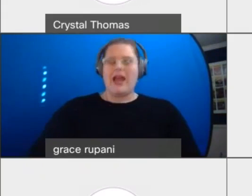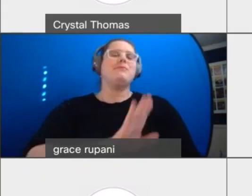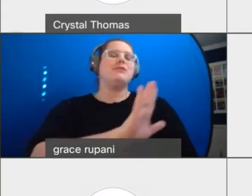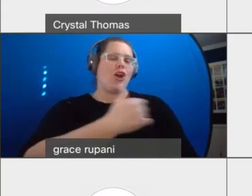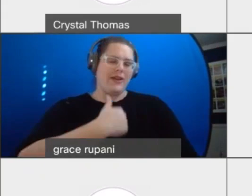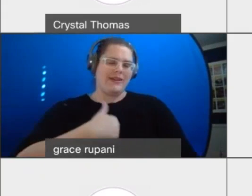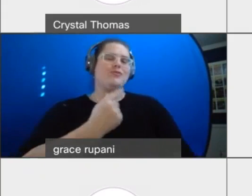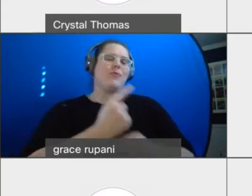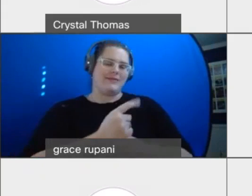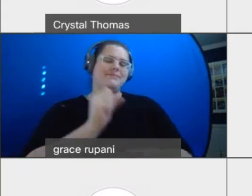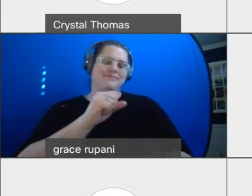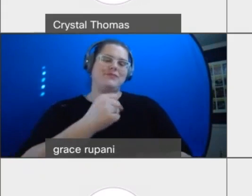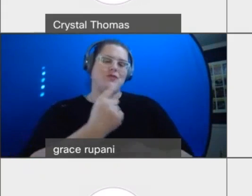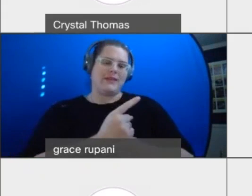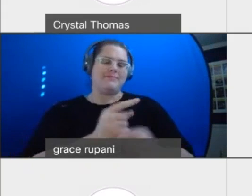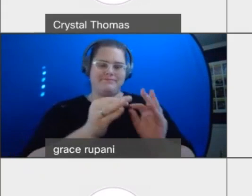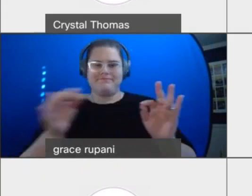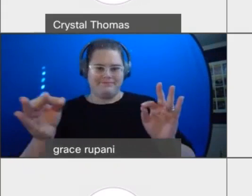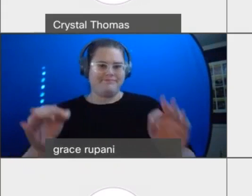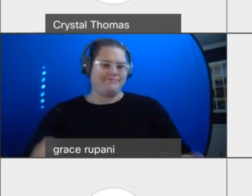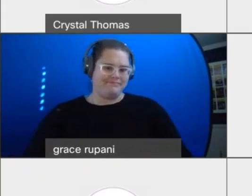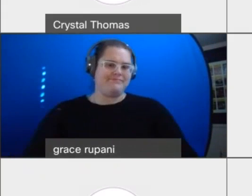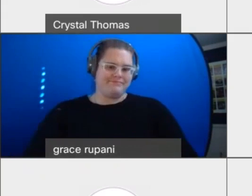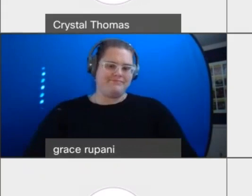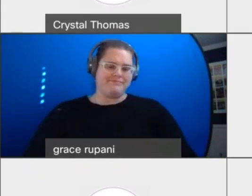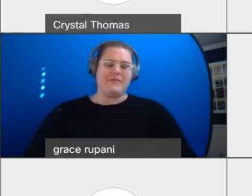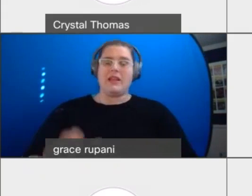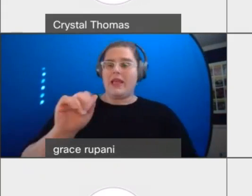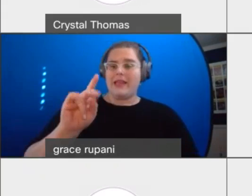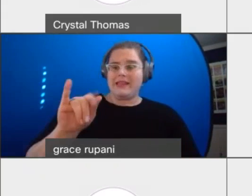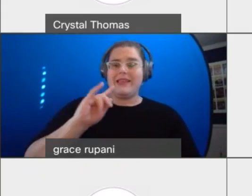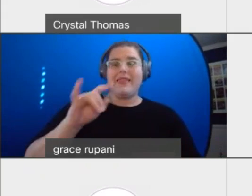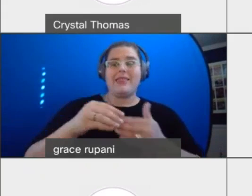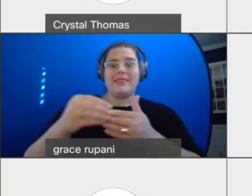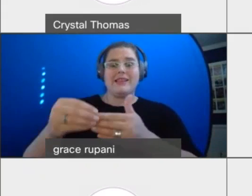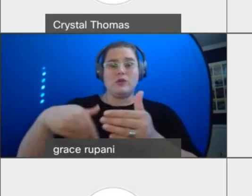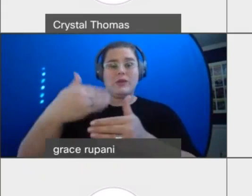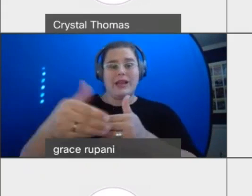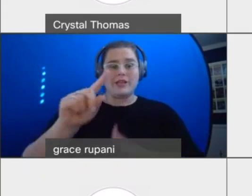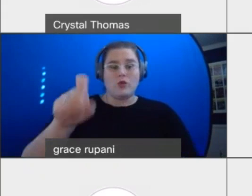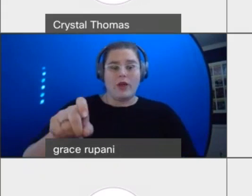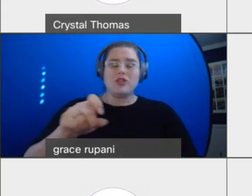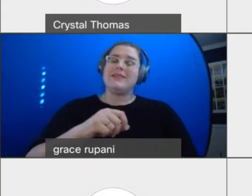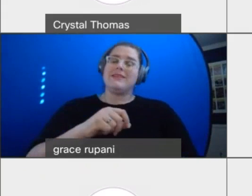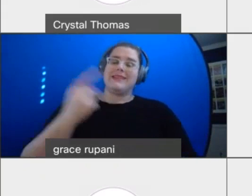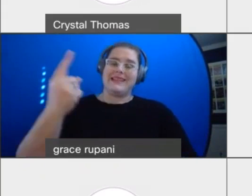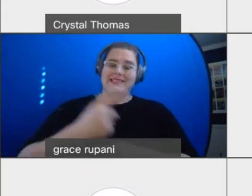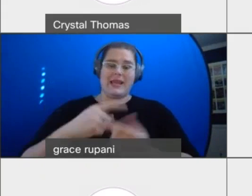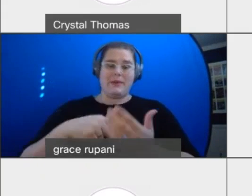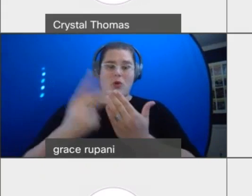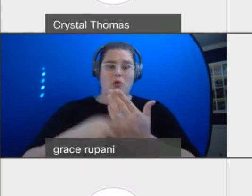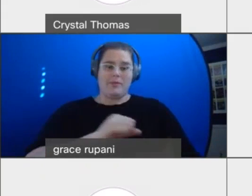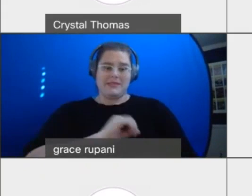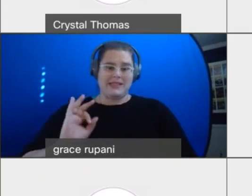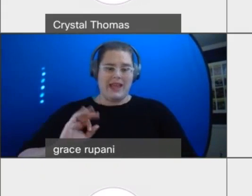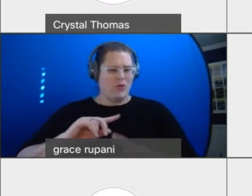but healthcare, yes. And that leads into the next question, which says, when should staff working in the day program setting expect to get